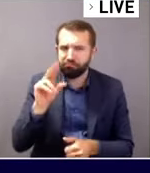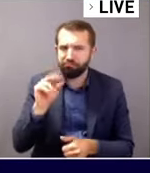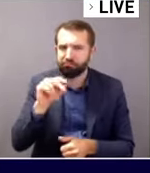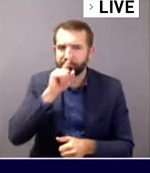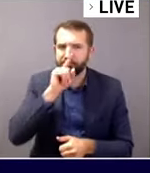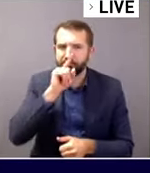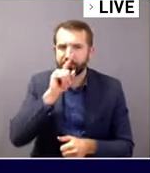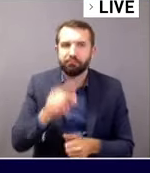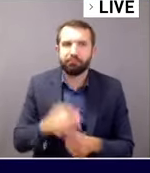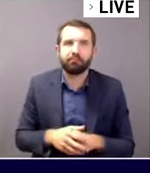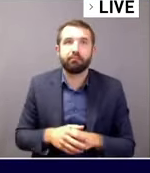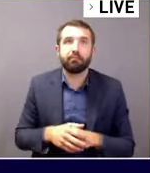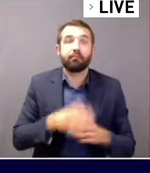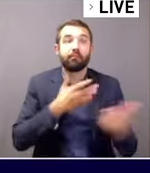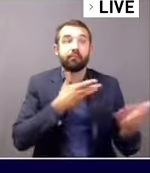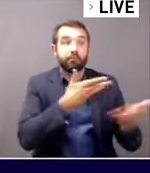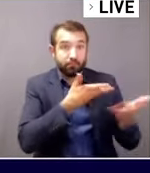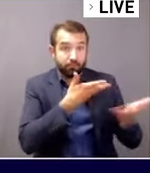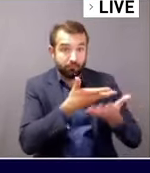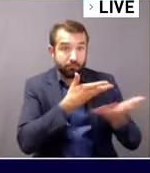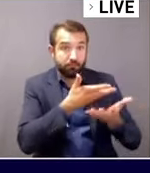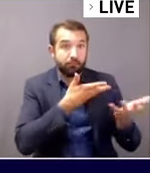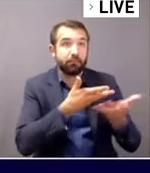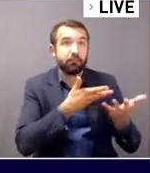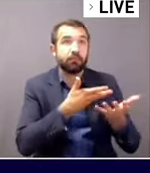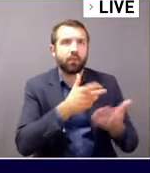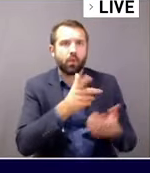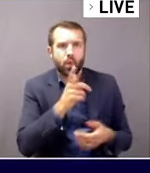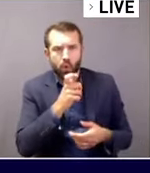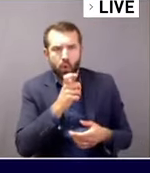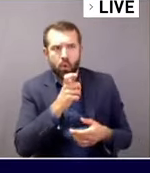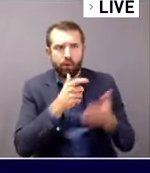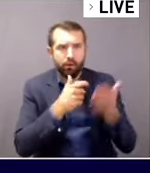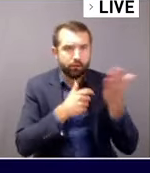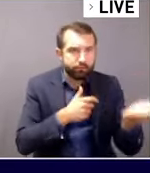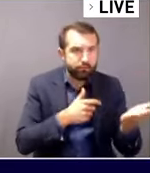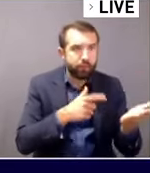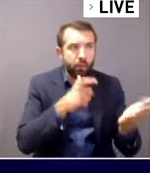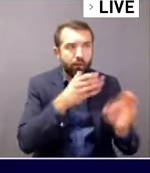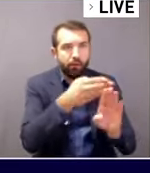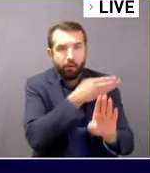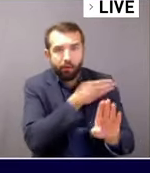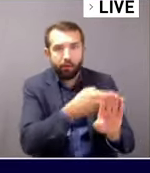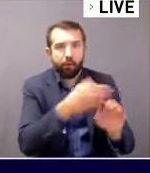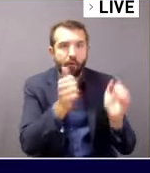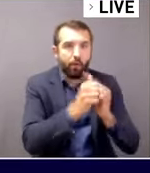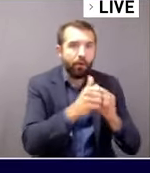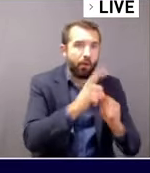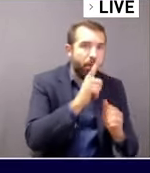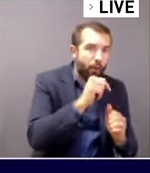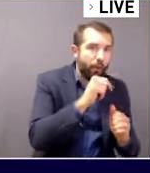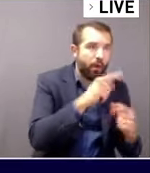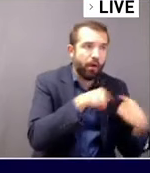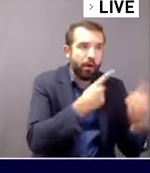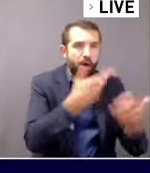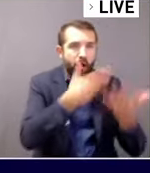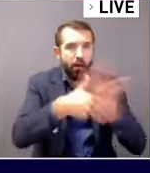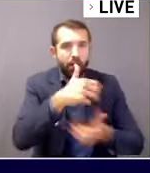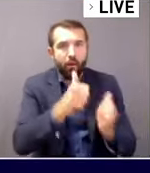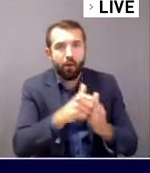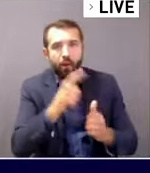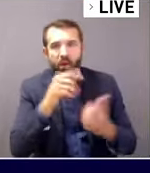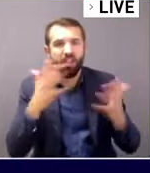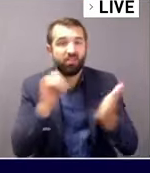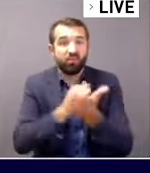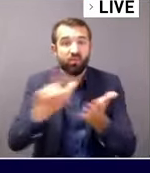folks to learn about who you yourself have been in contact with. It is not location tracking. So how would